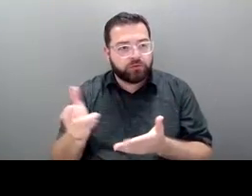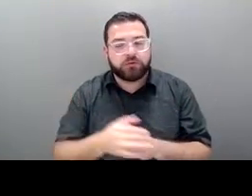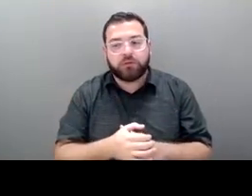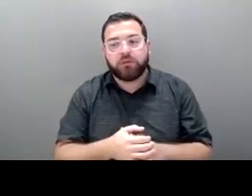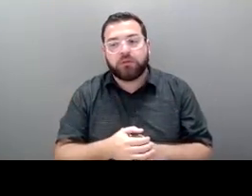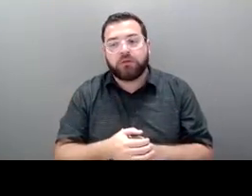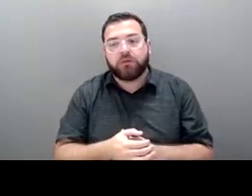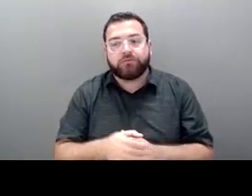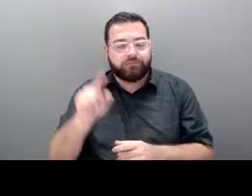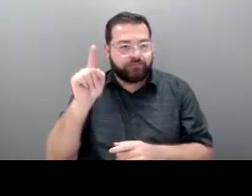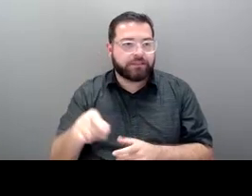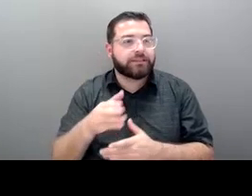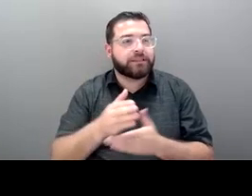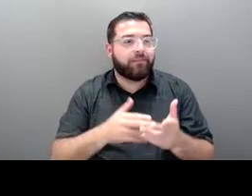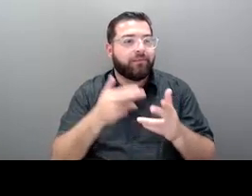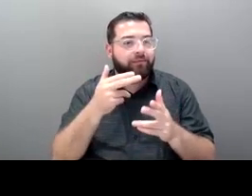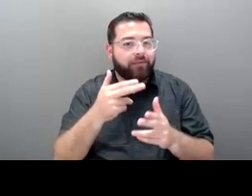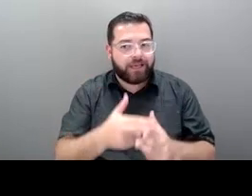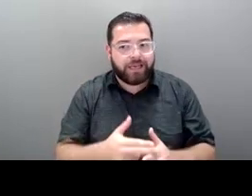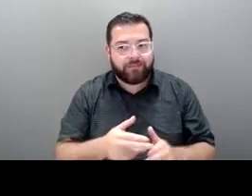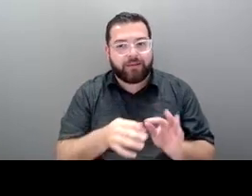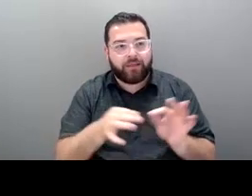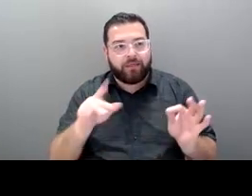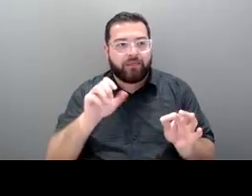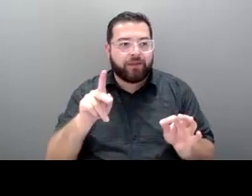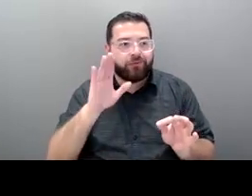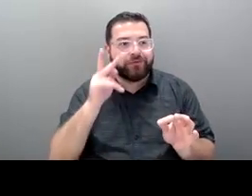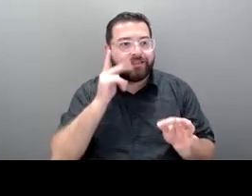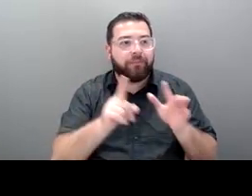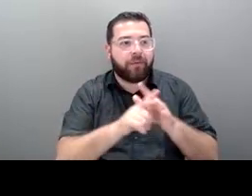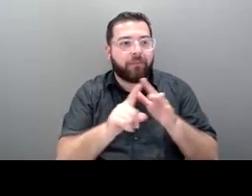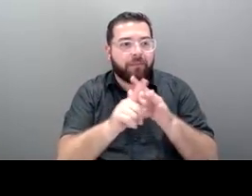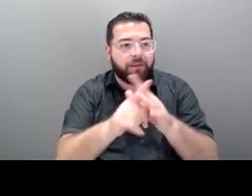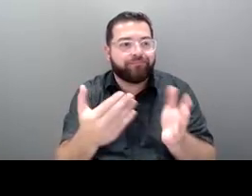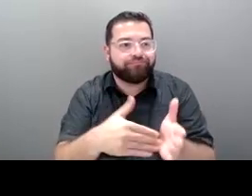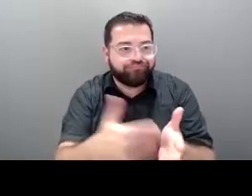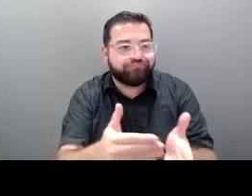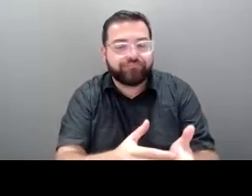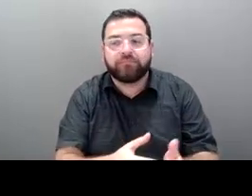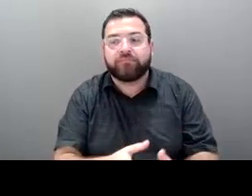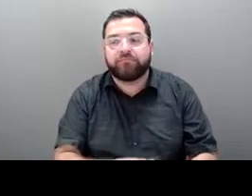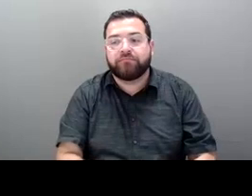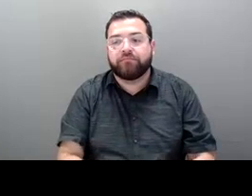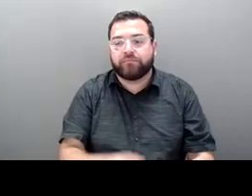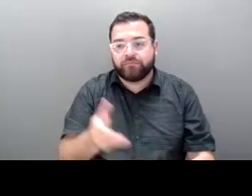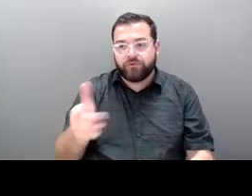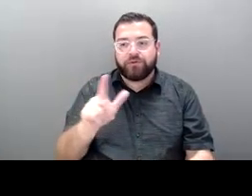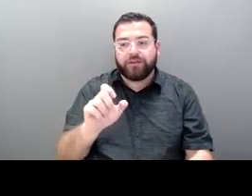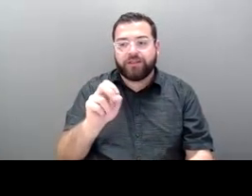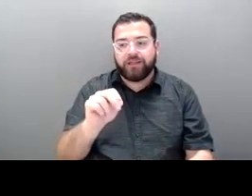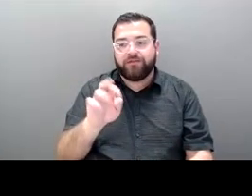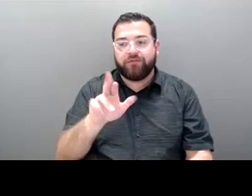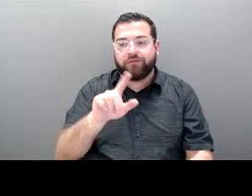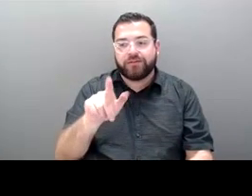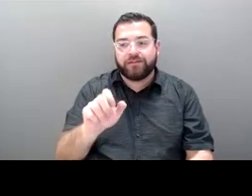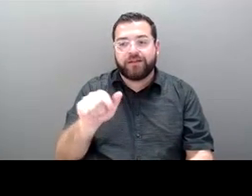these again and again. Some of these names come up again and again. So for example, I didn't remember that Leanne Furz's resource was in here, but